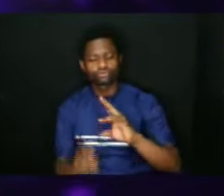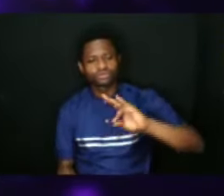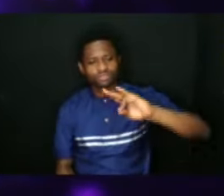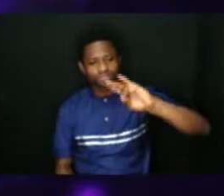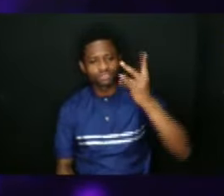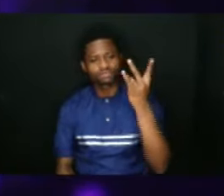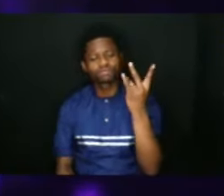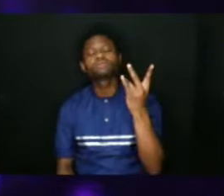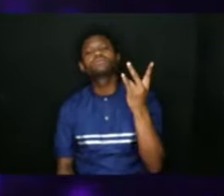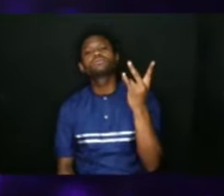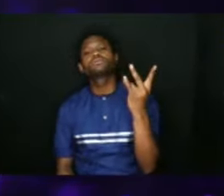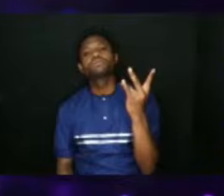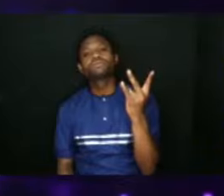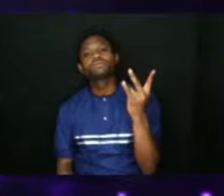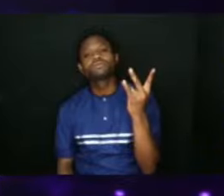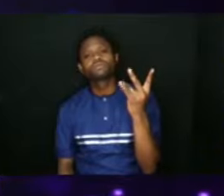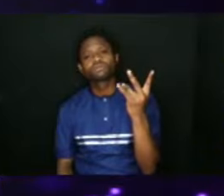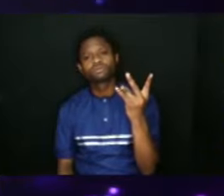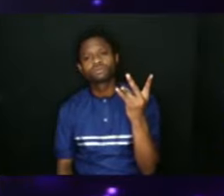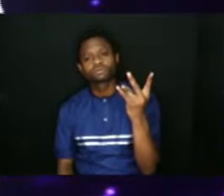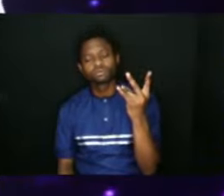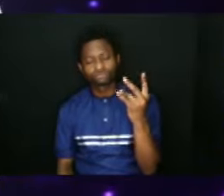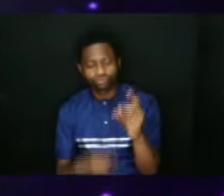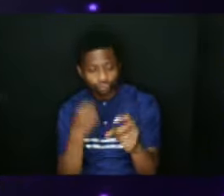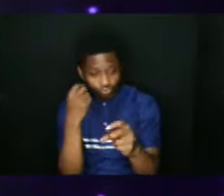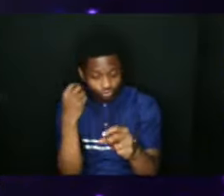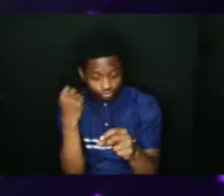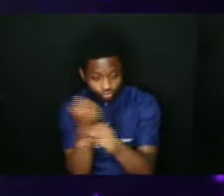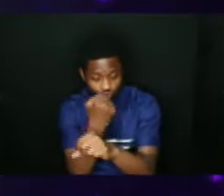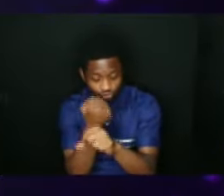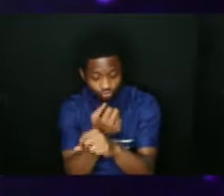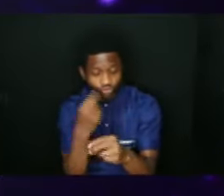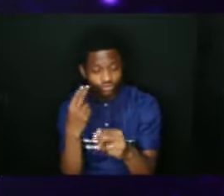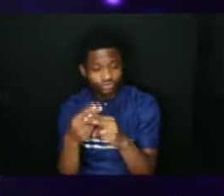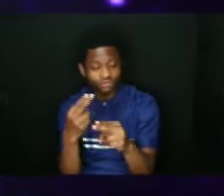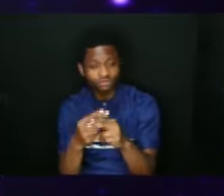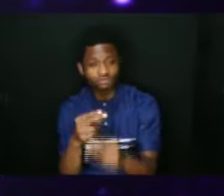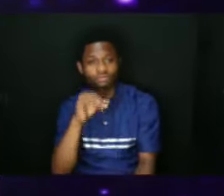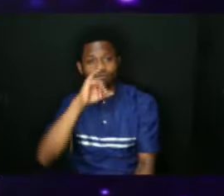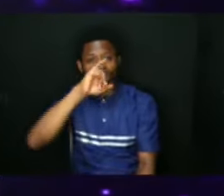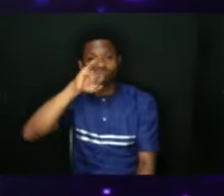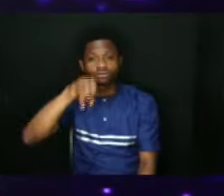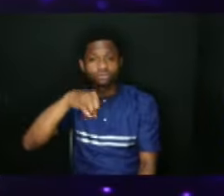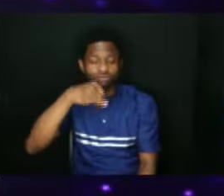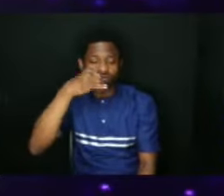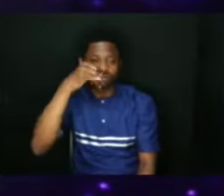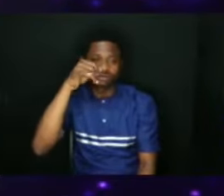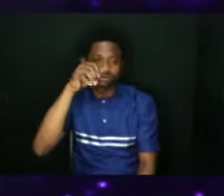7, the stone is referred to as jacinth.